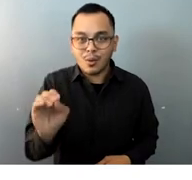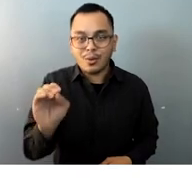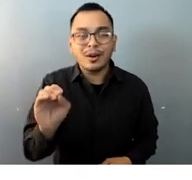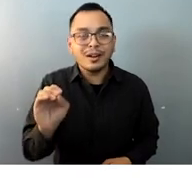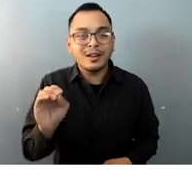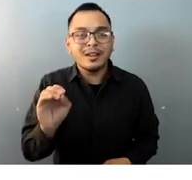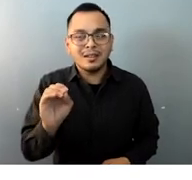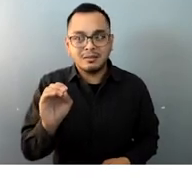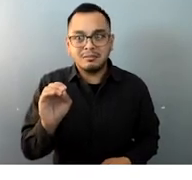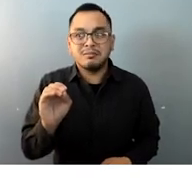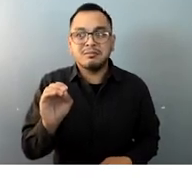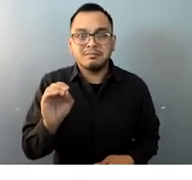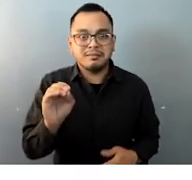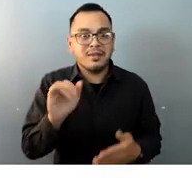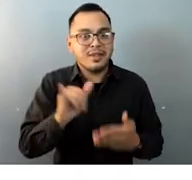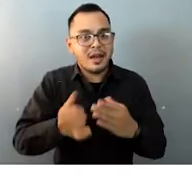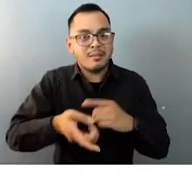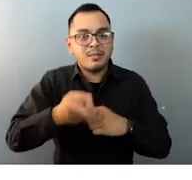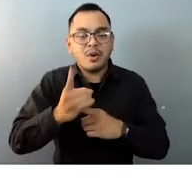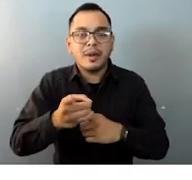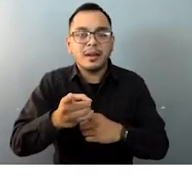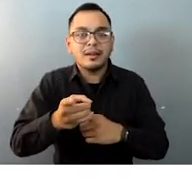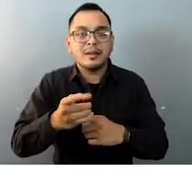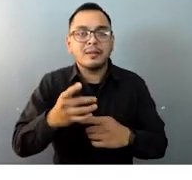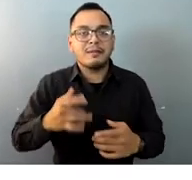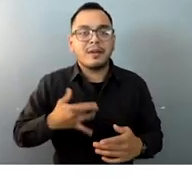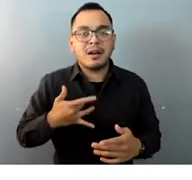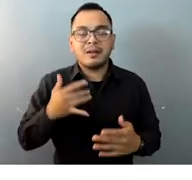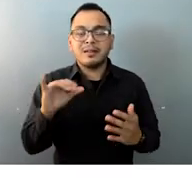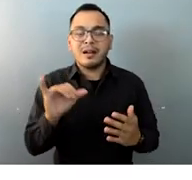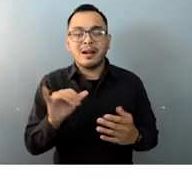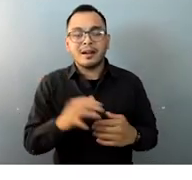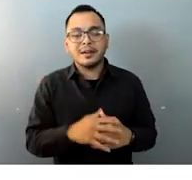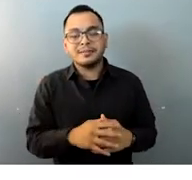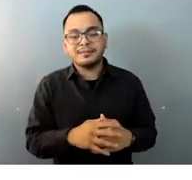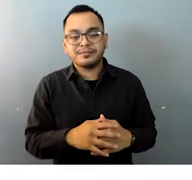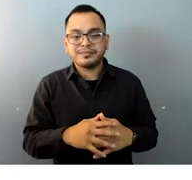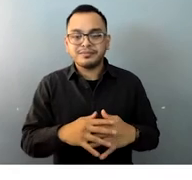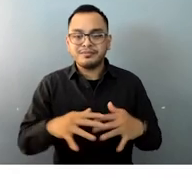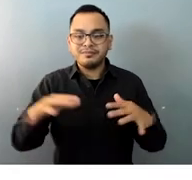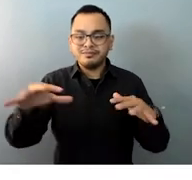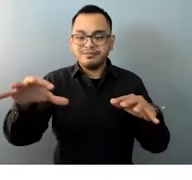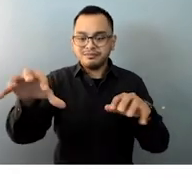the Bergerac. And, you know, I think this is a moment of divine